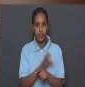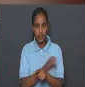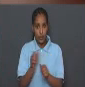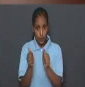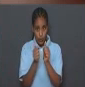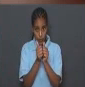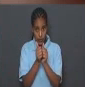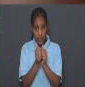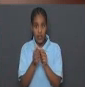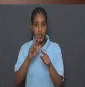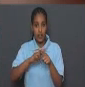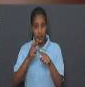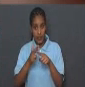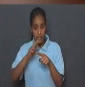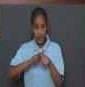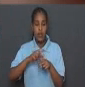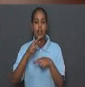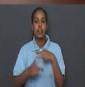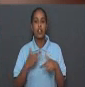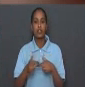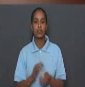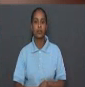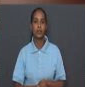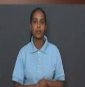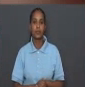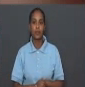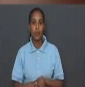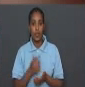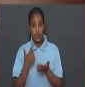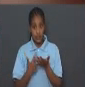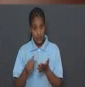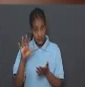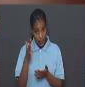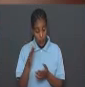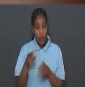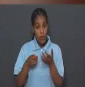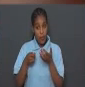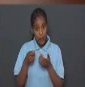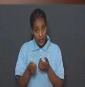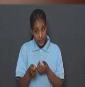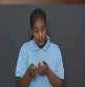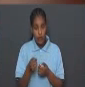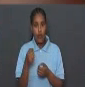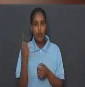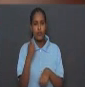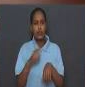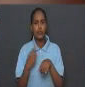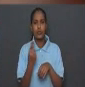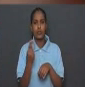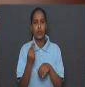with reversible reactions. This type of battery is often used